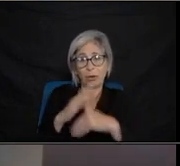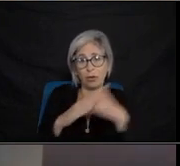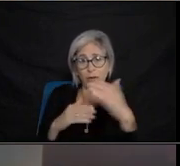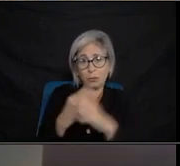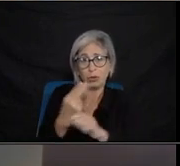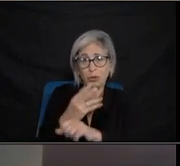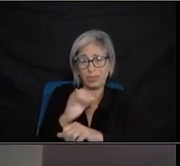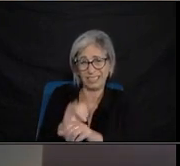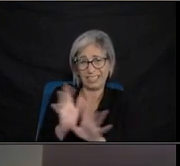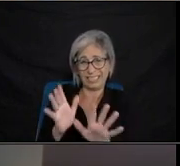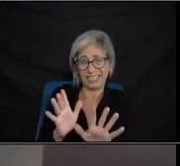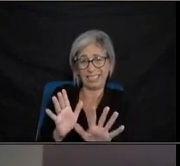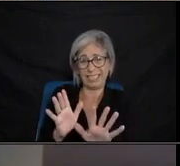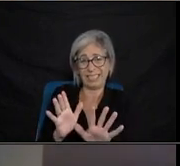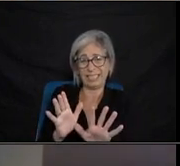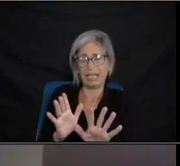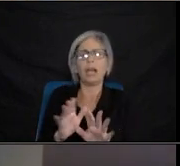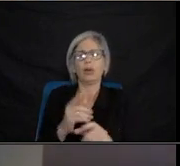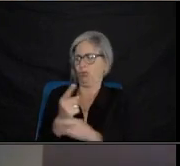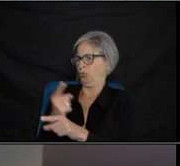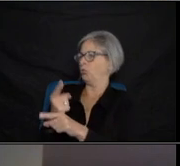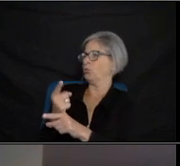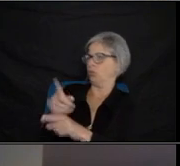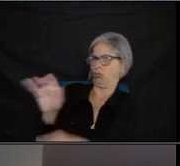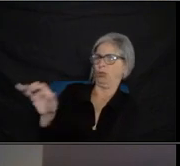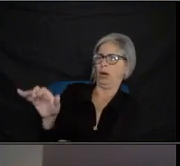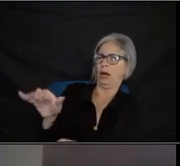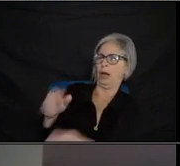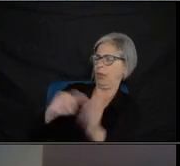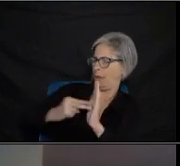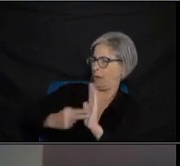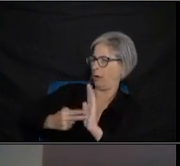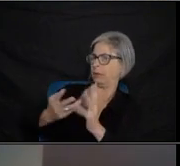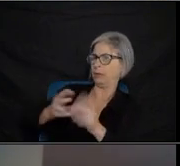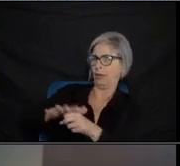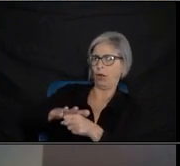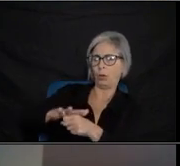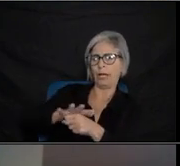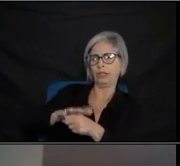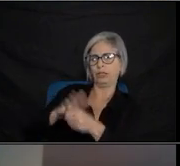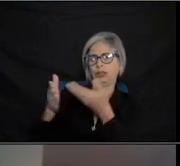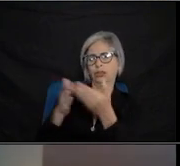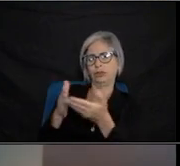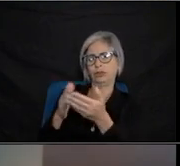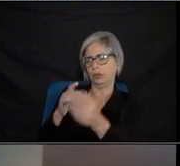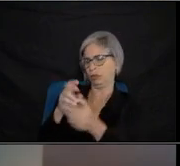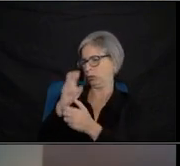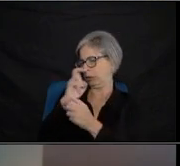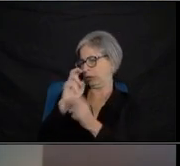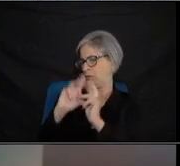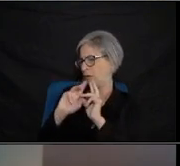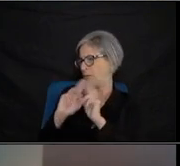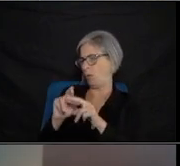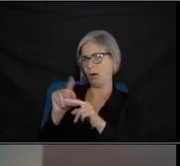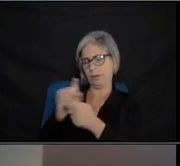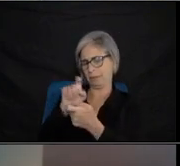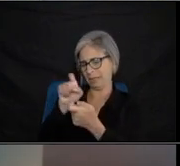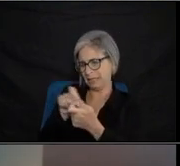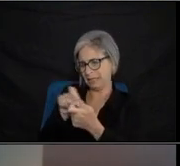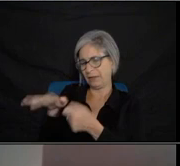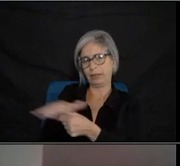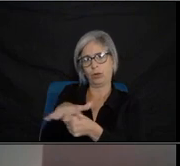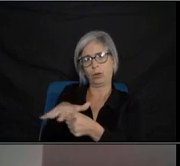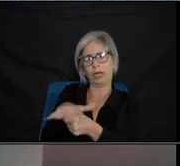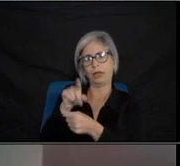it. Correct. So the purpose for the location service is strictly just to report that specific location where